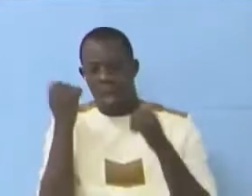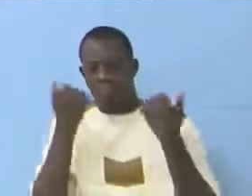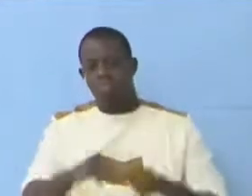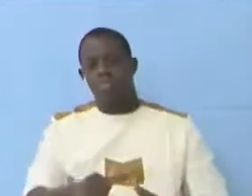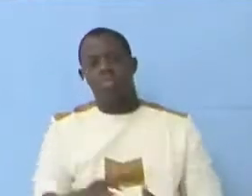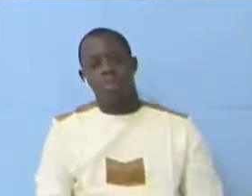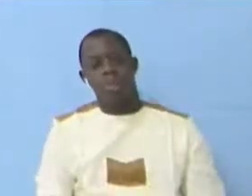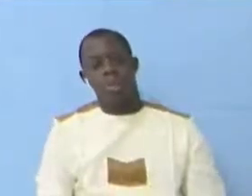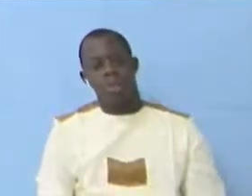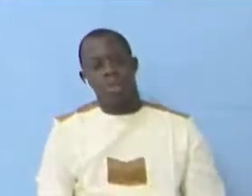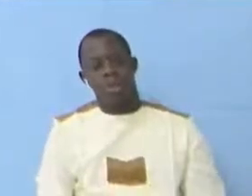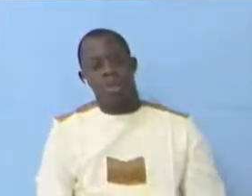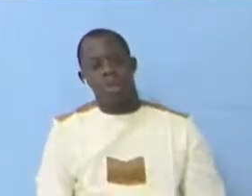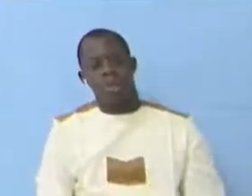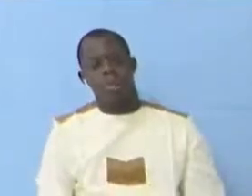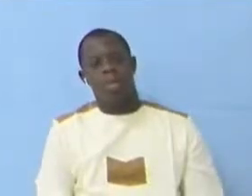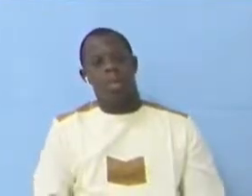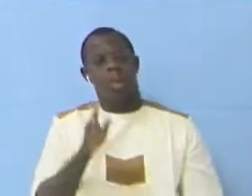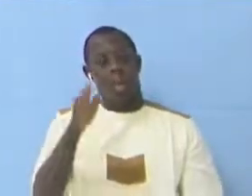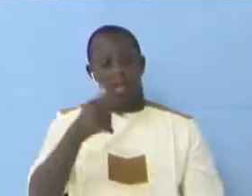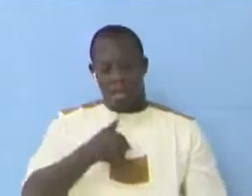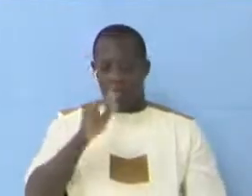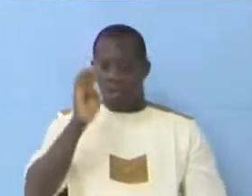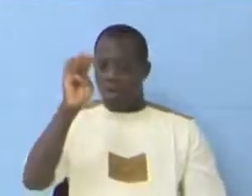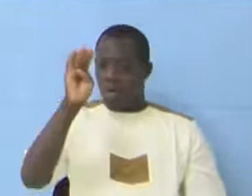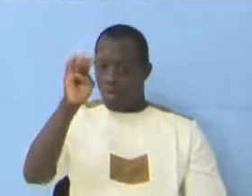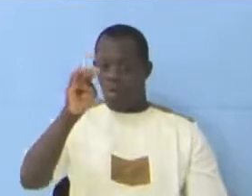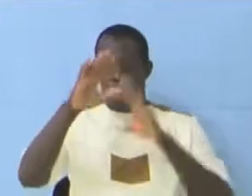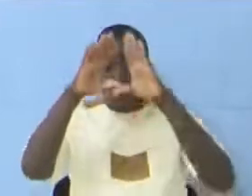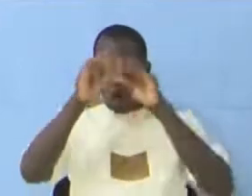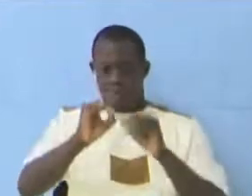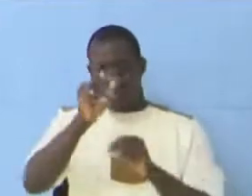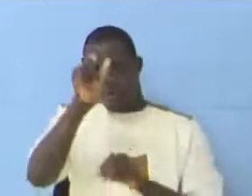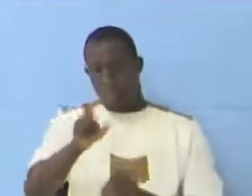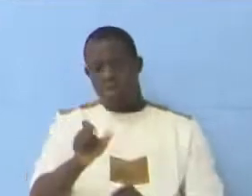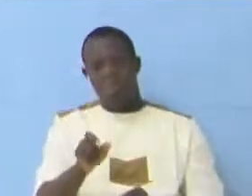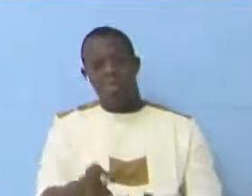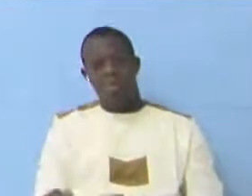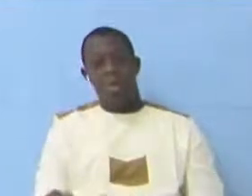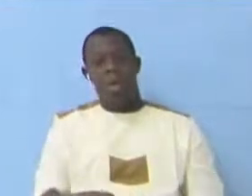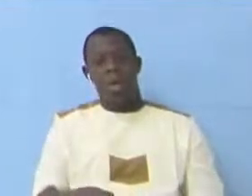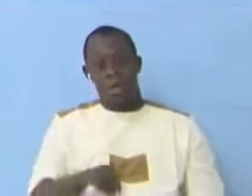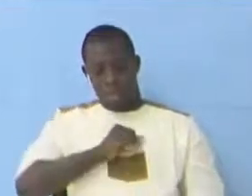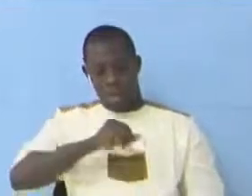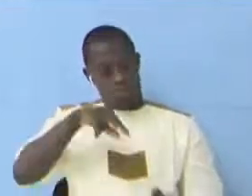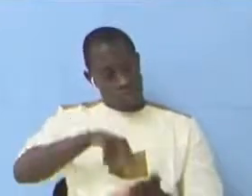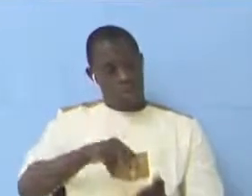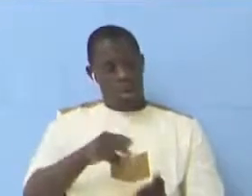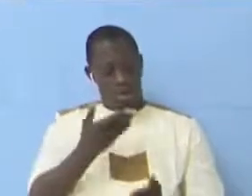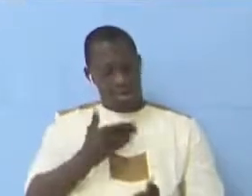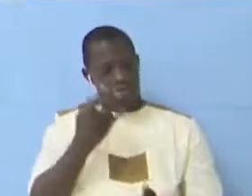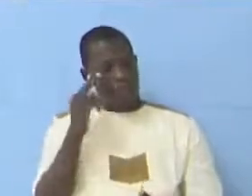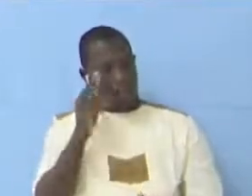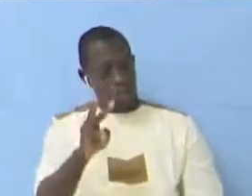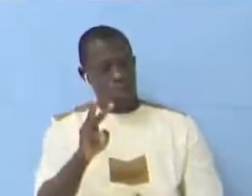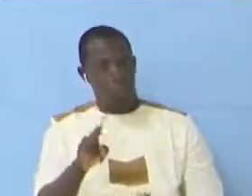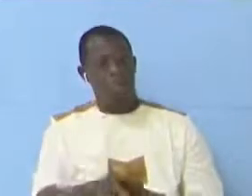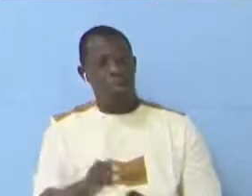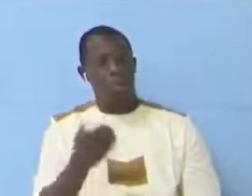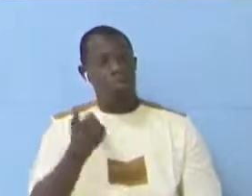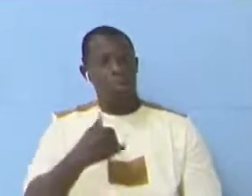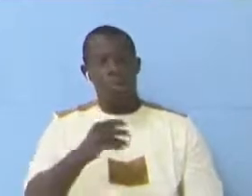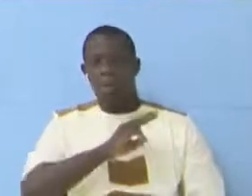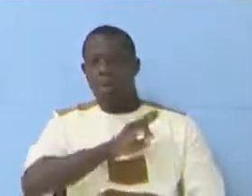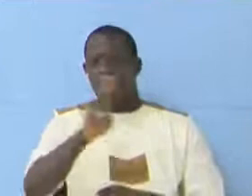me. Right there, I called the officers. In his presence. They denied